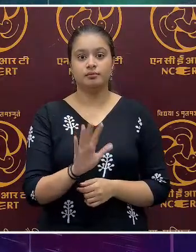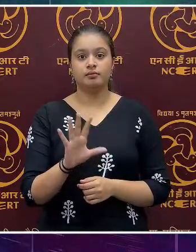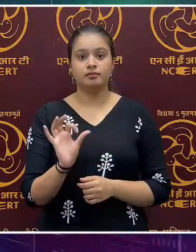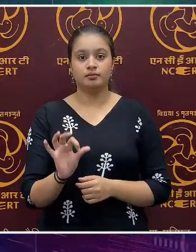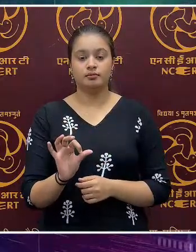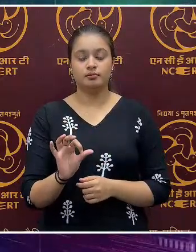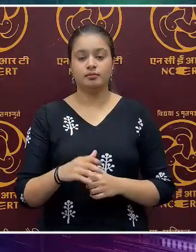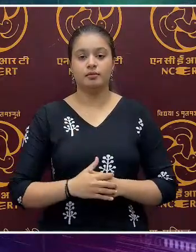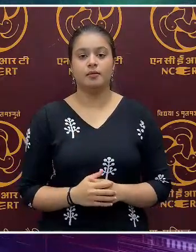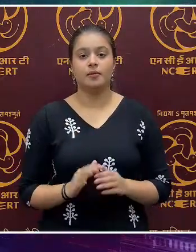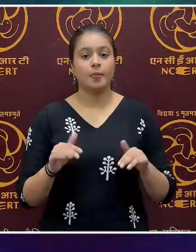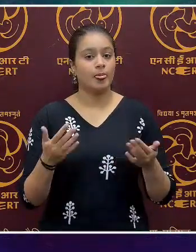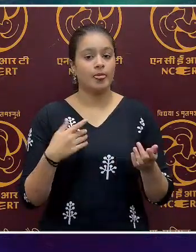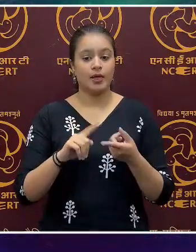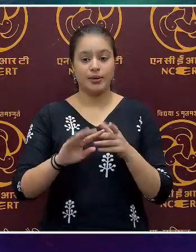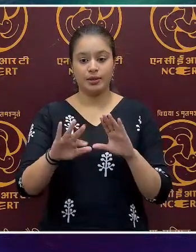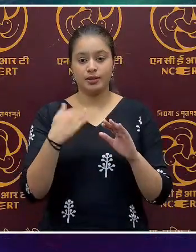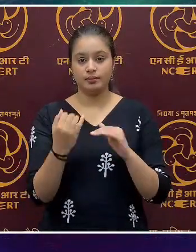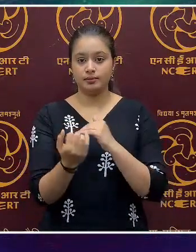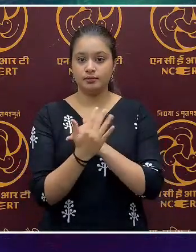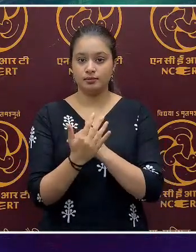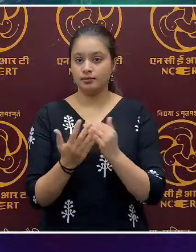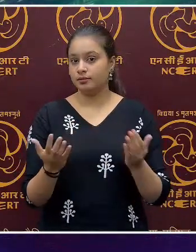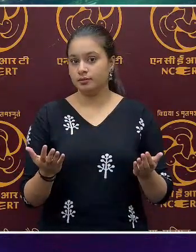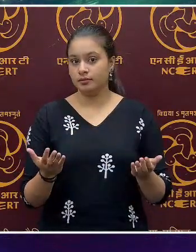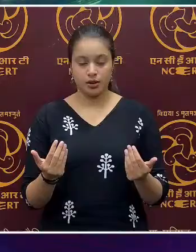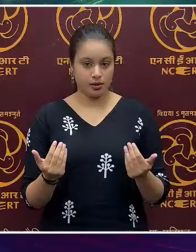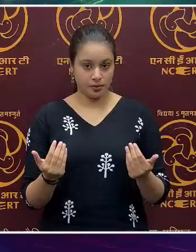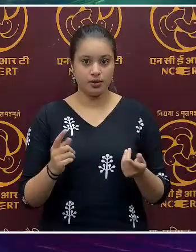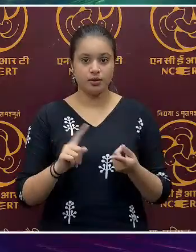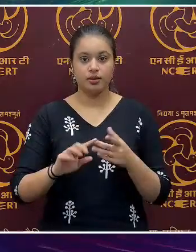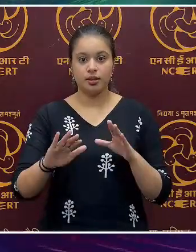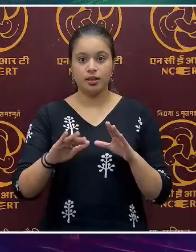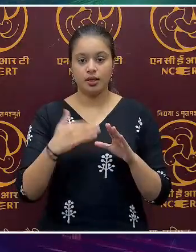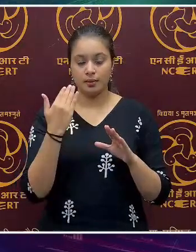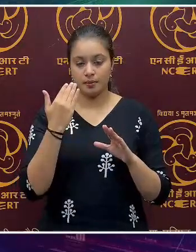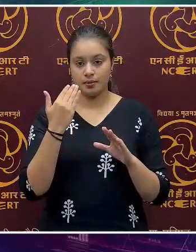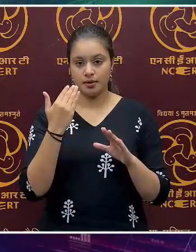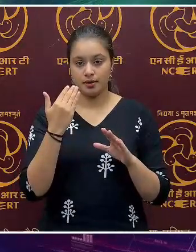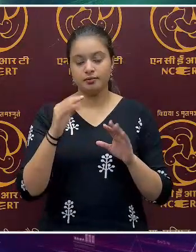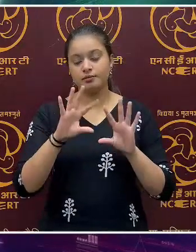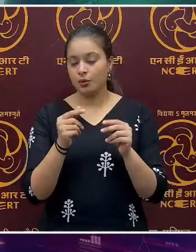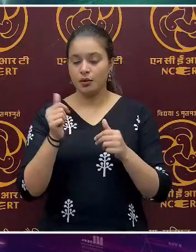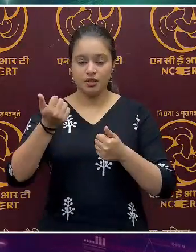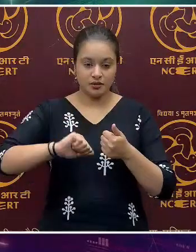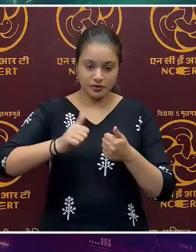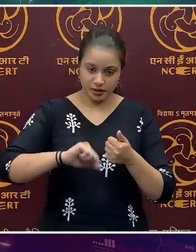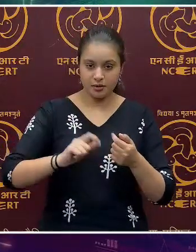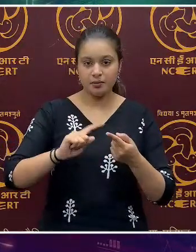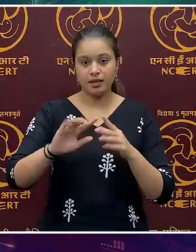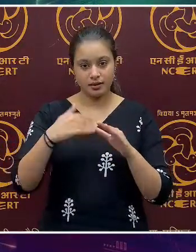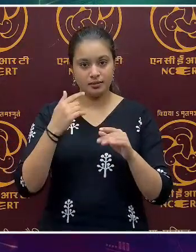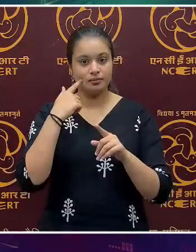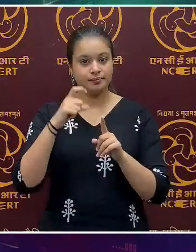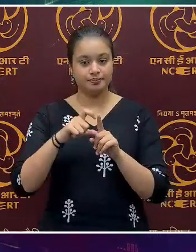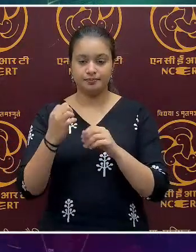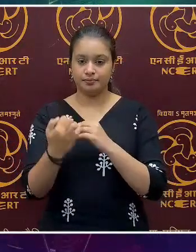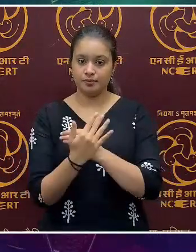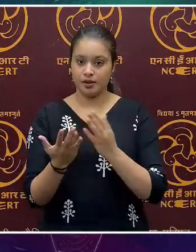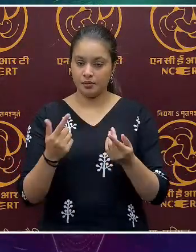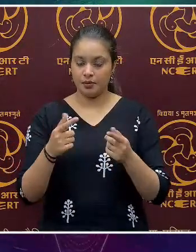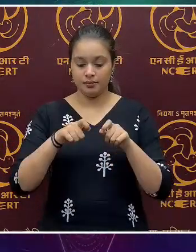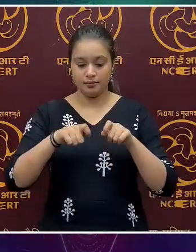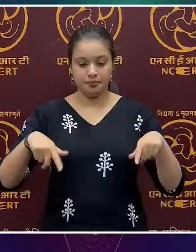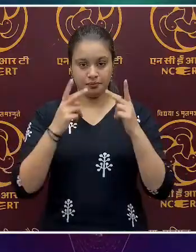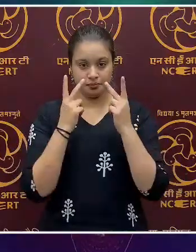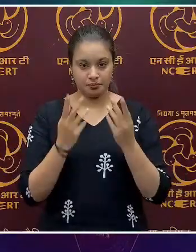440 559. Either you can drop your email address as well. All your feedbacks on our email address, that is diksha.training